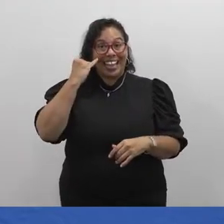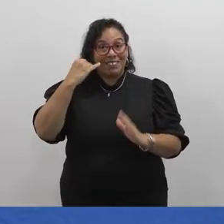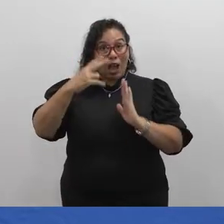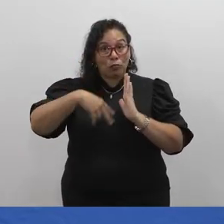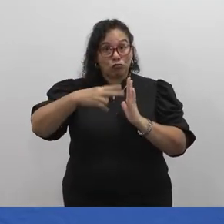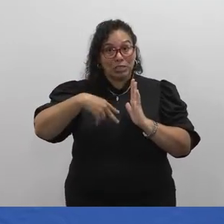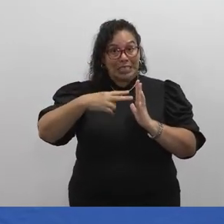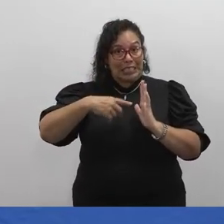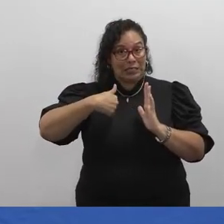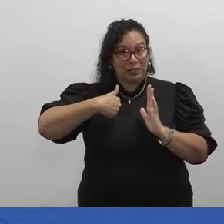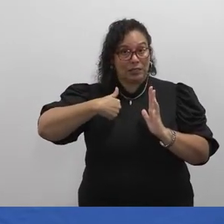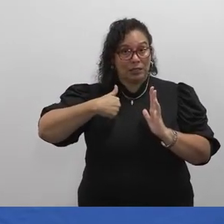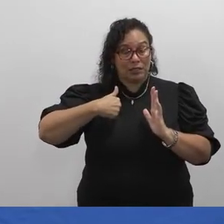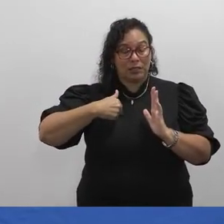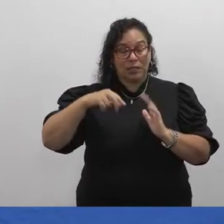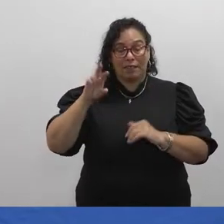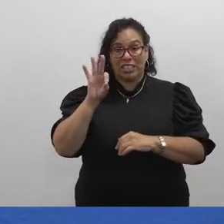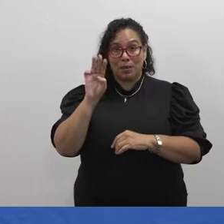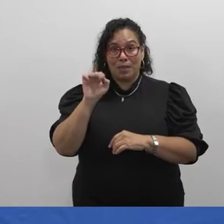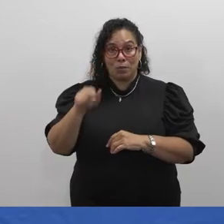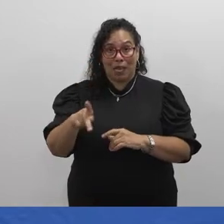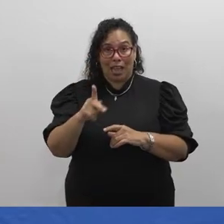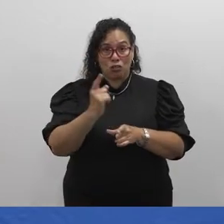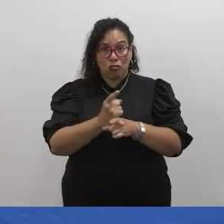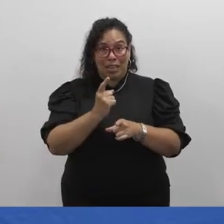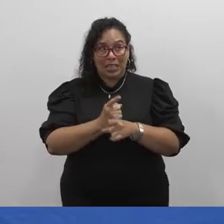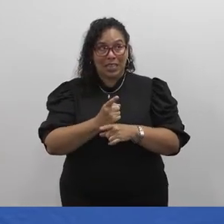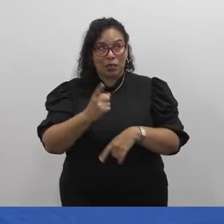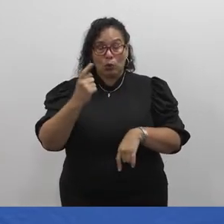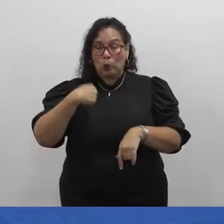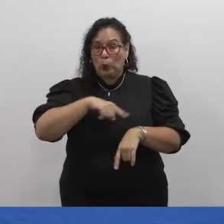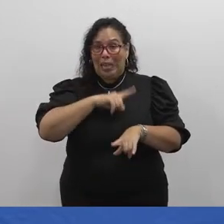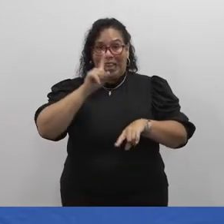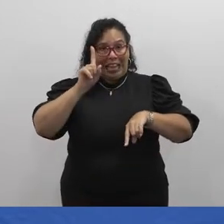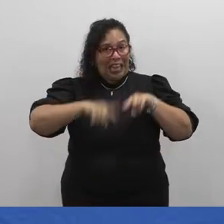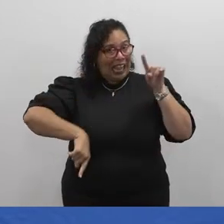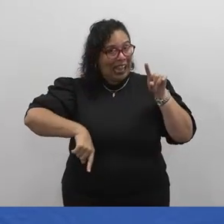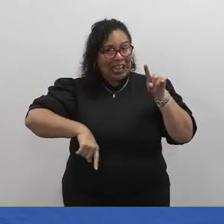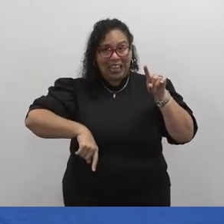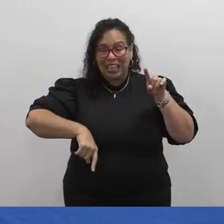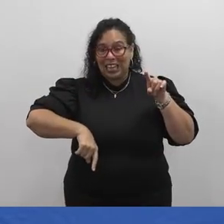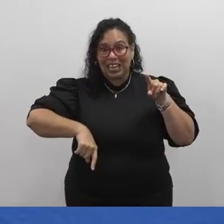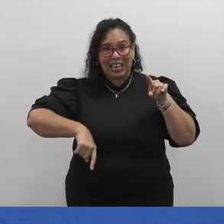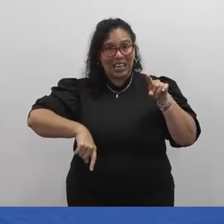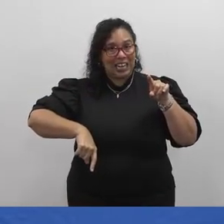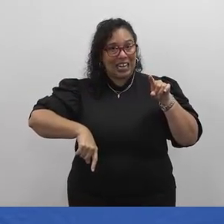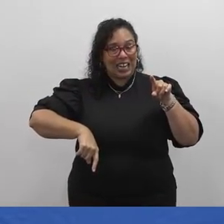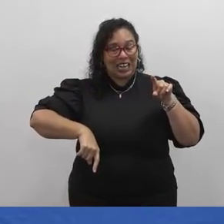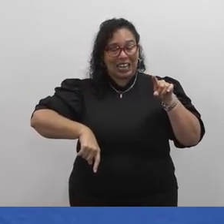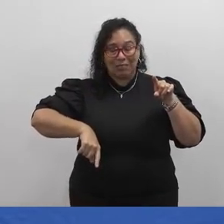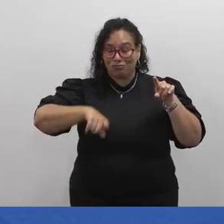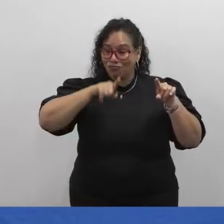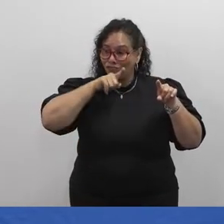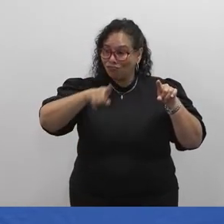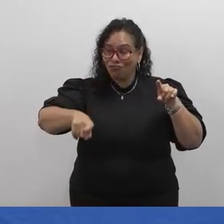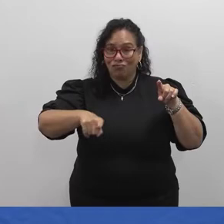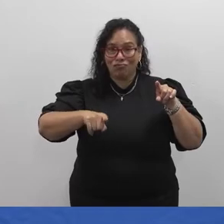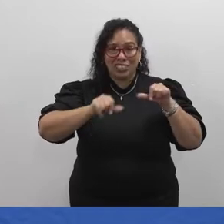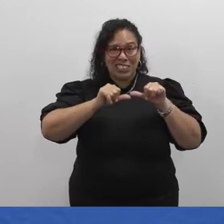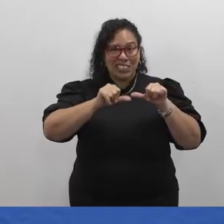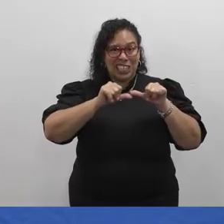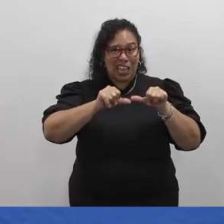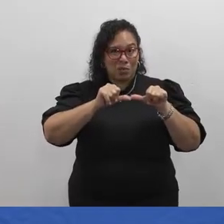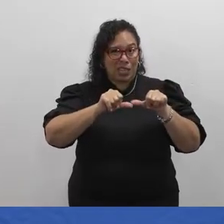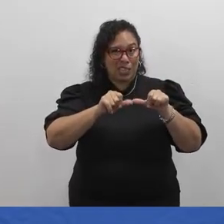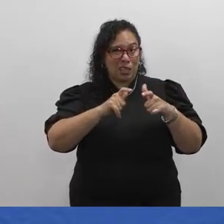our facilities master plan correctly, we cannot, quite frankly, the sustainability piece is a big part of